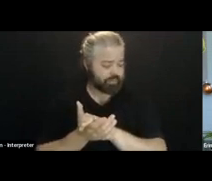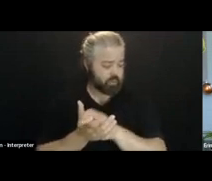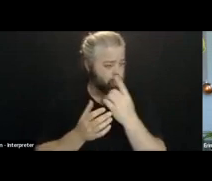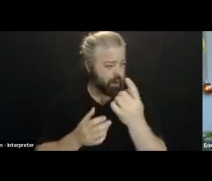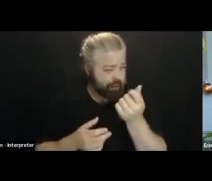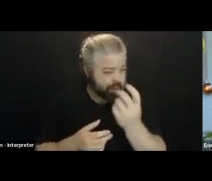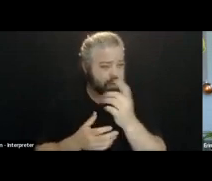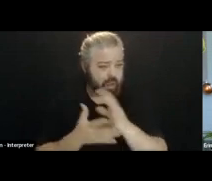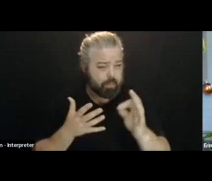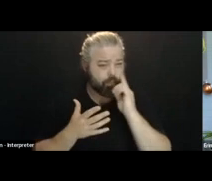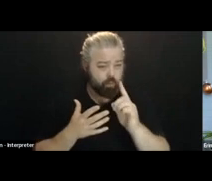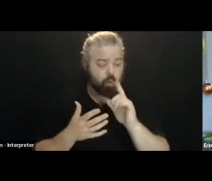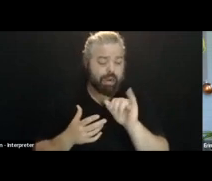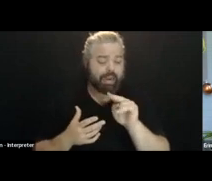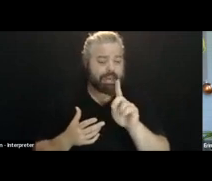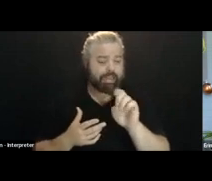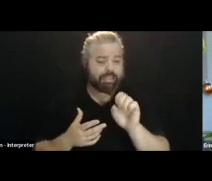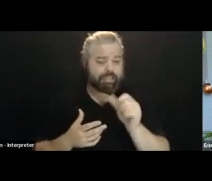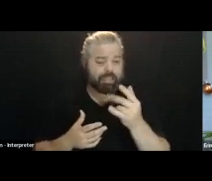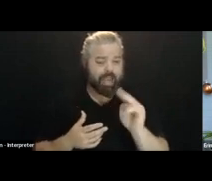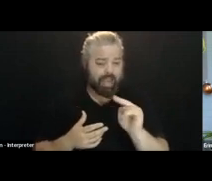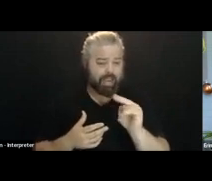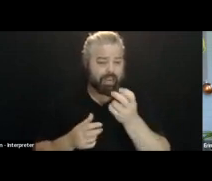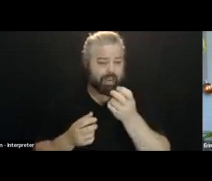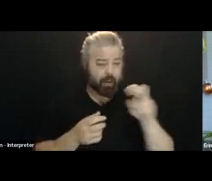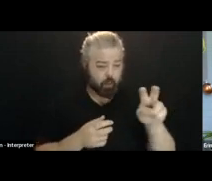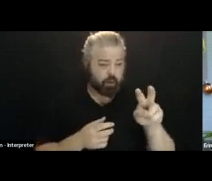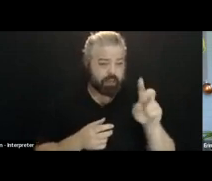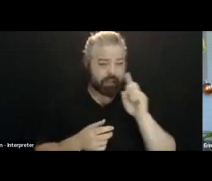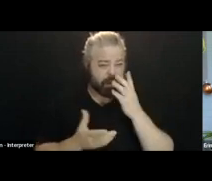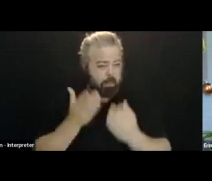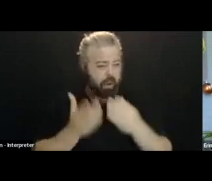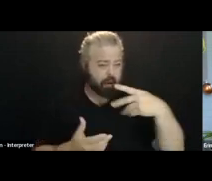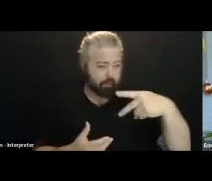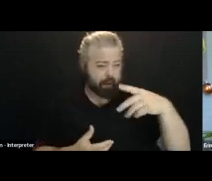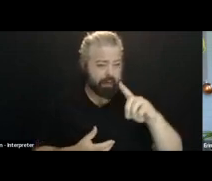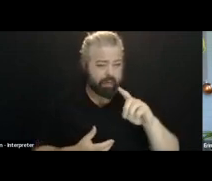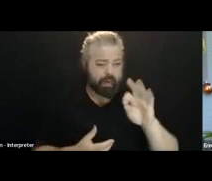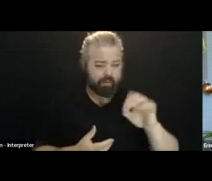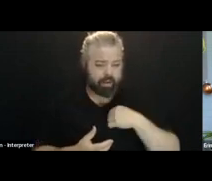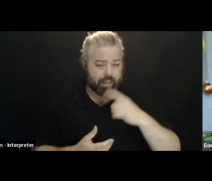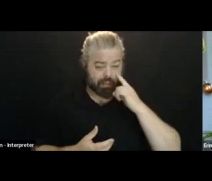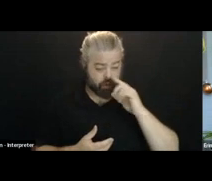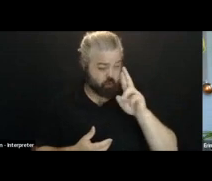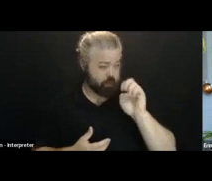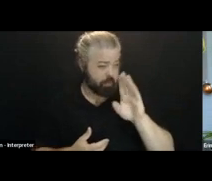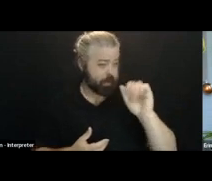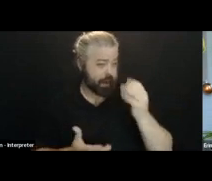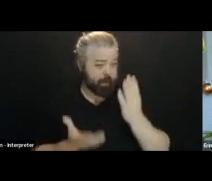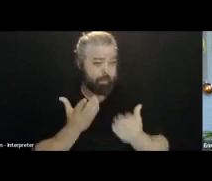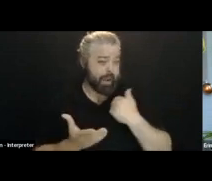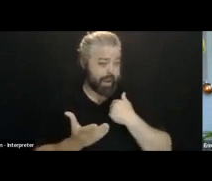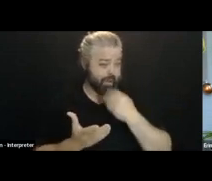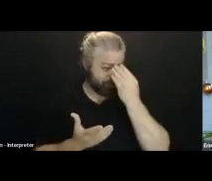InDesign exports may be PDFs. And I want to say, like, Rebecca might have some information on this.